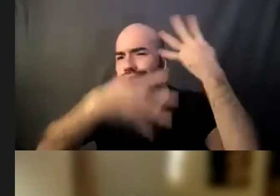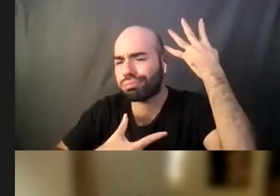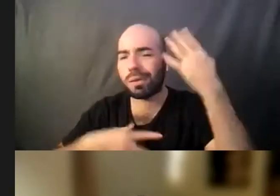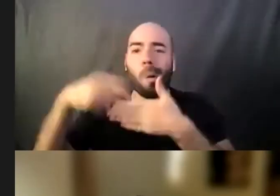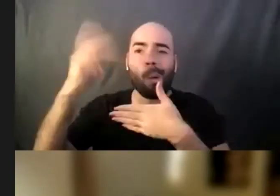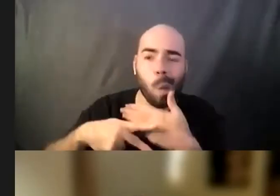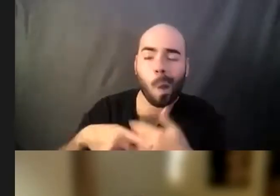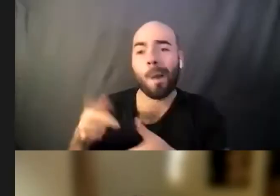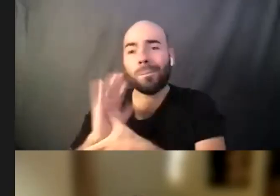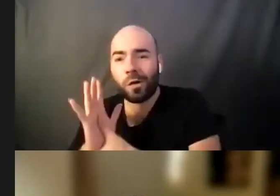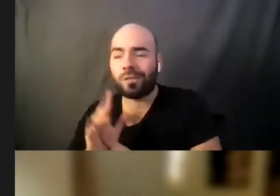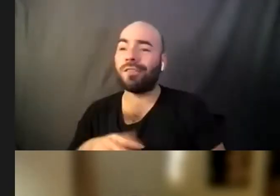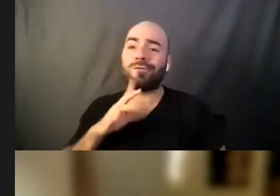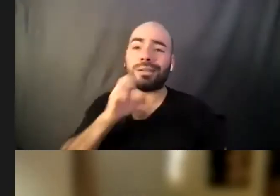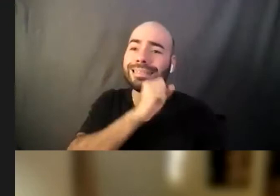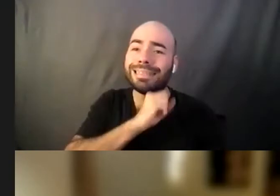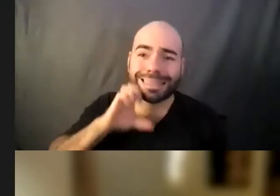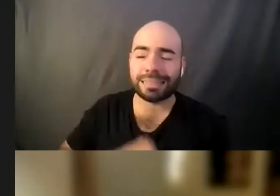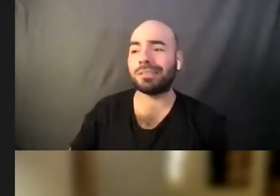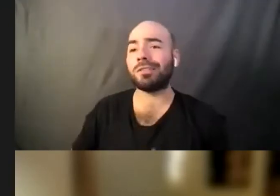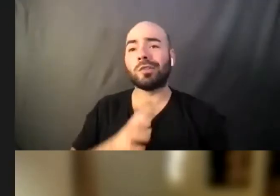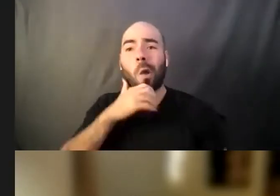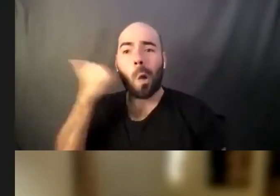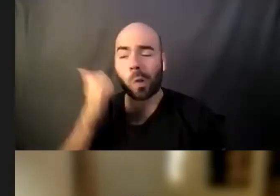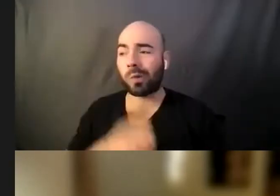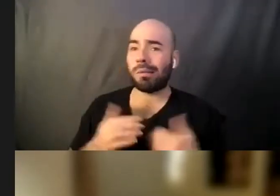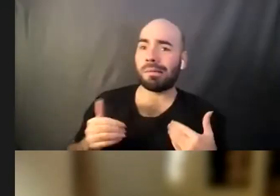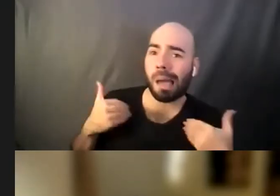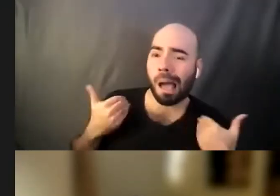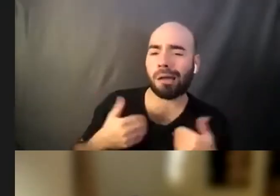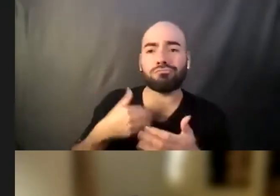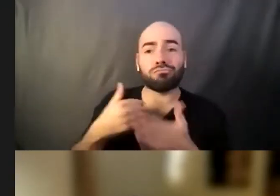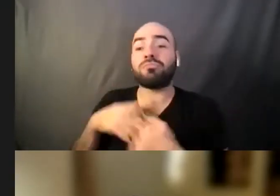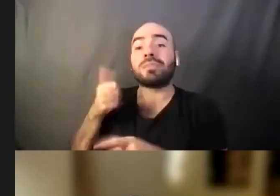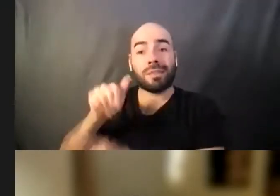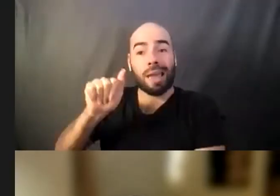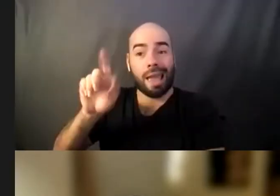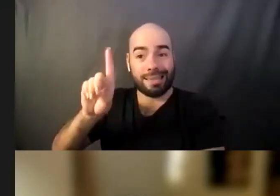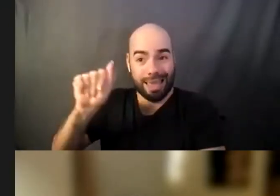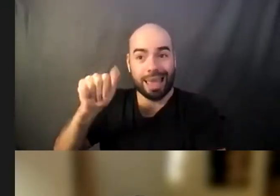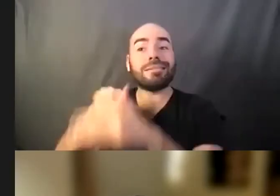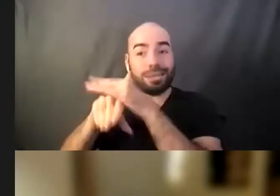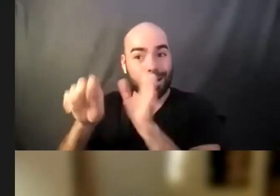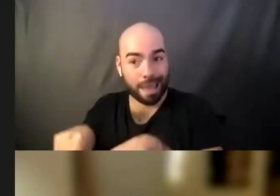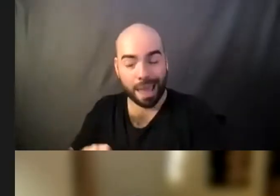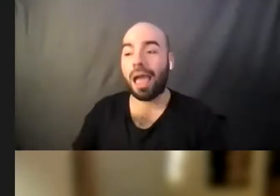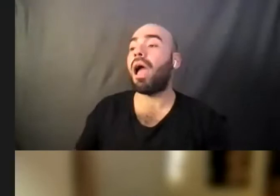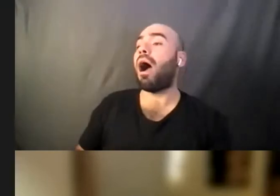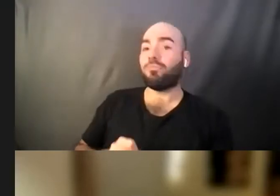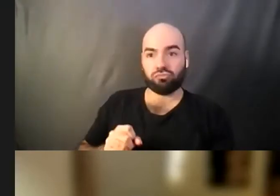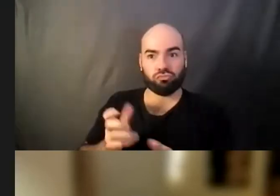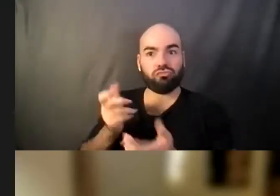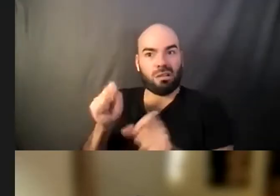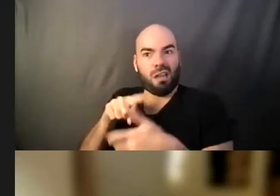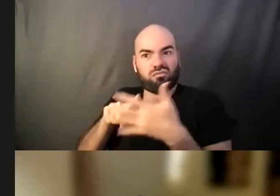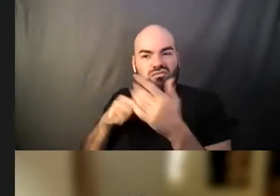and family programs, 74 seats, ADA accessible, Academy Award qualifying,